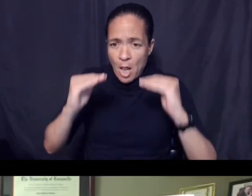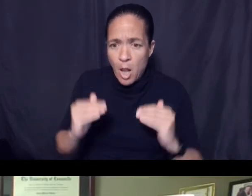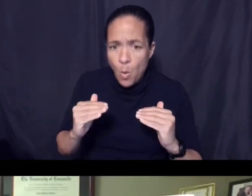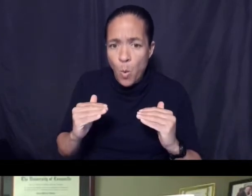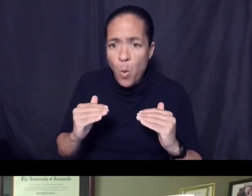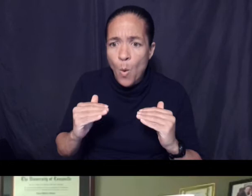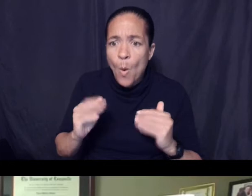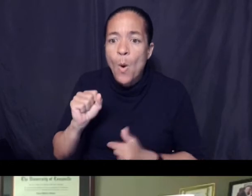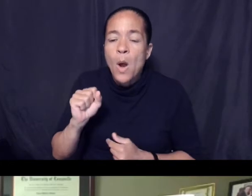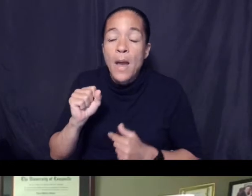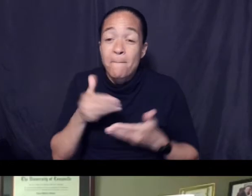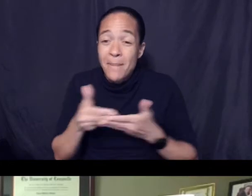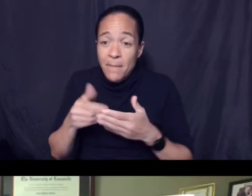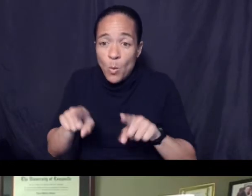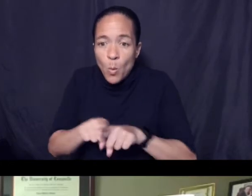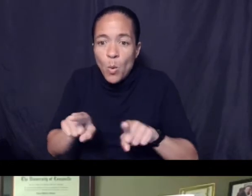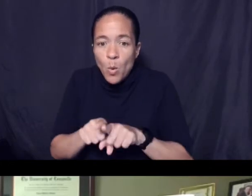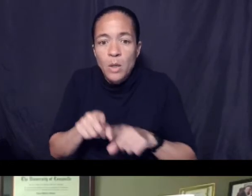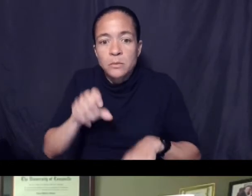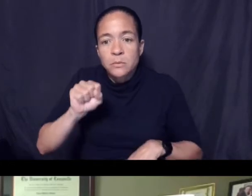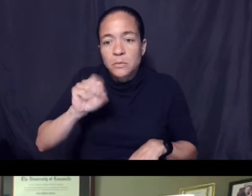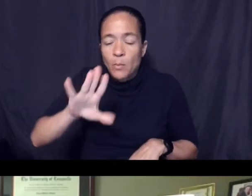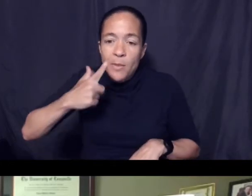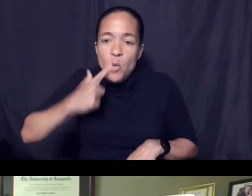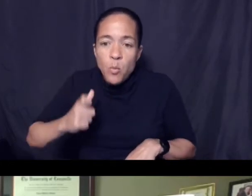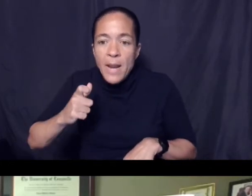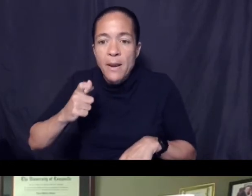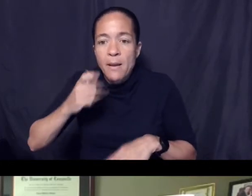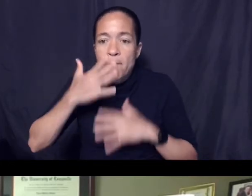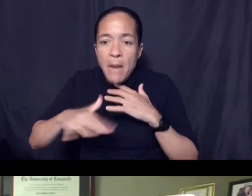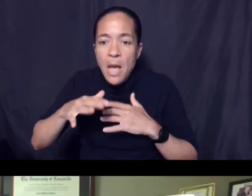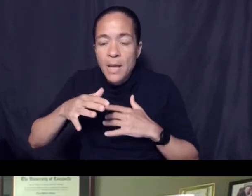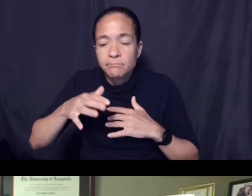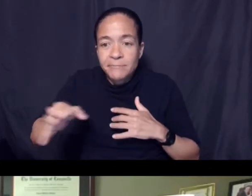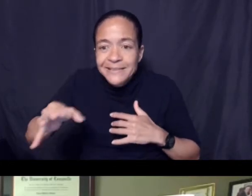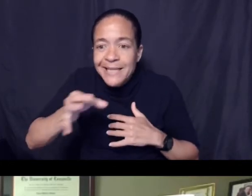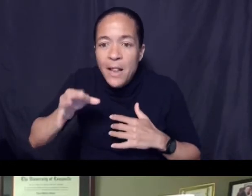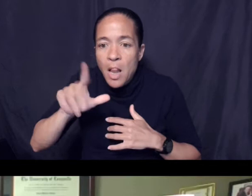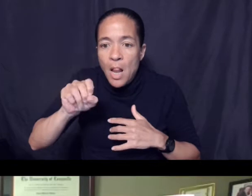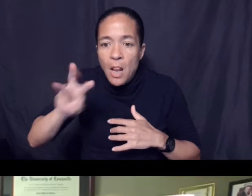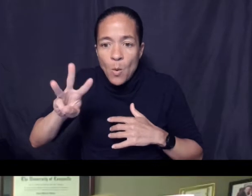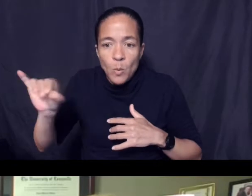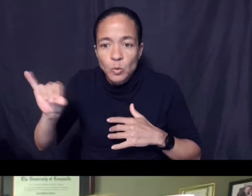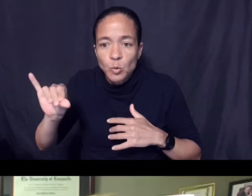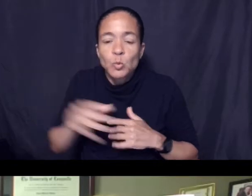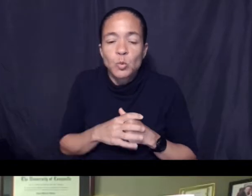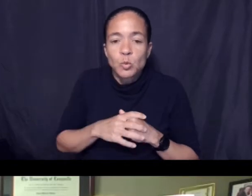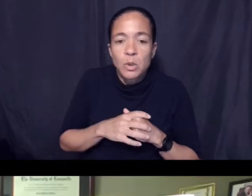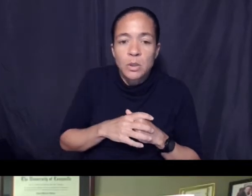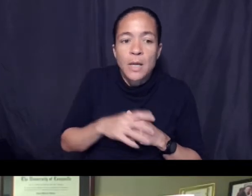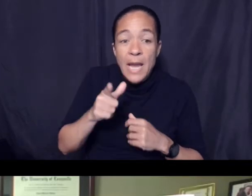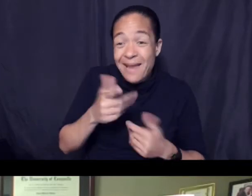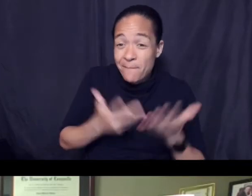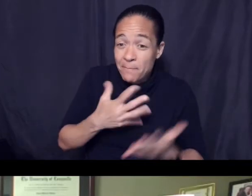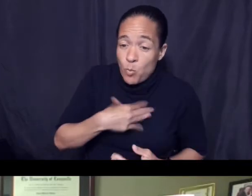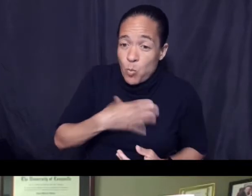thrombocytopenia. Babies may also have their hematocrit or their red blood cells be low, and may also have what's referred to as neutropenia or